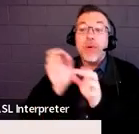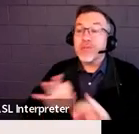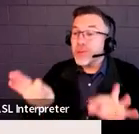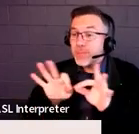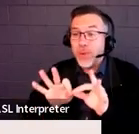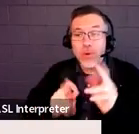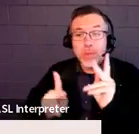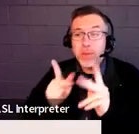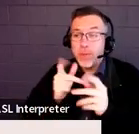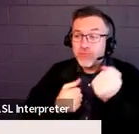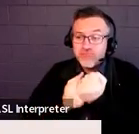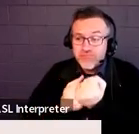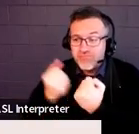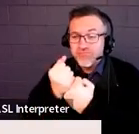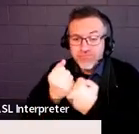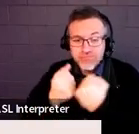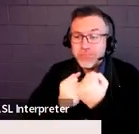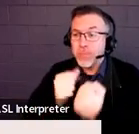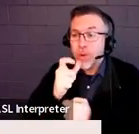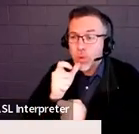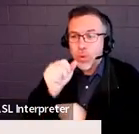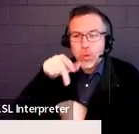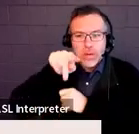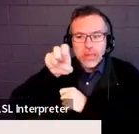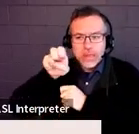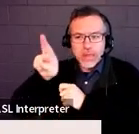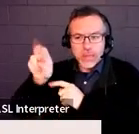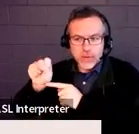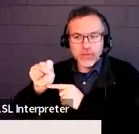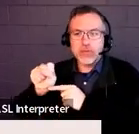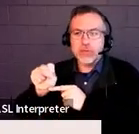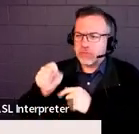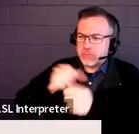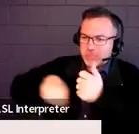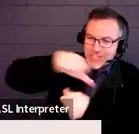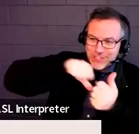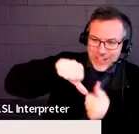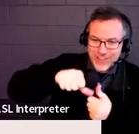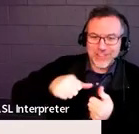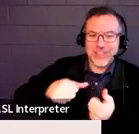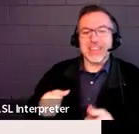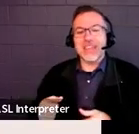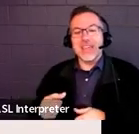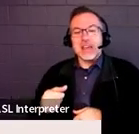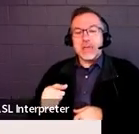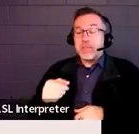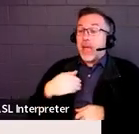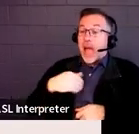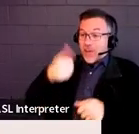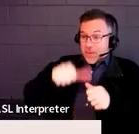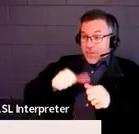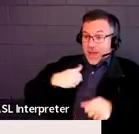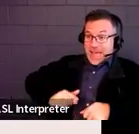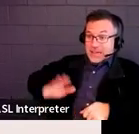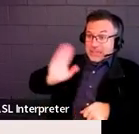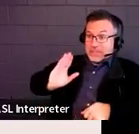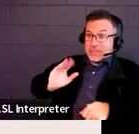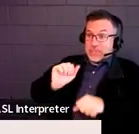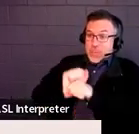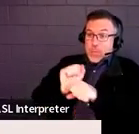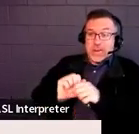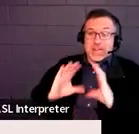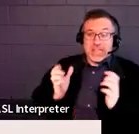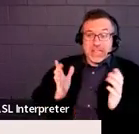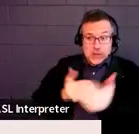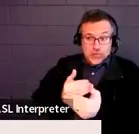colleagues, and actively using our network of support. I often find when I was in the classroom and I'm working